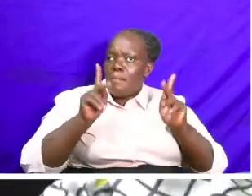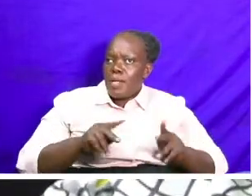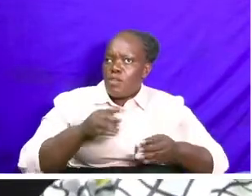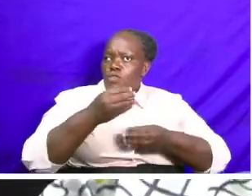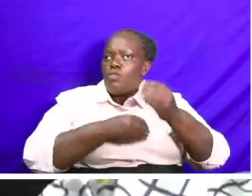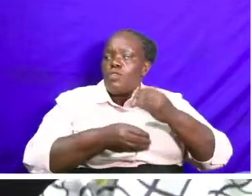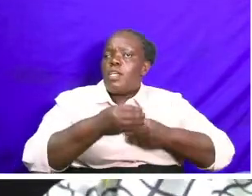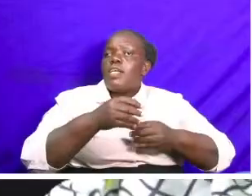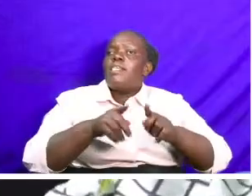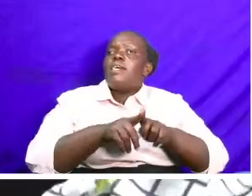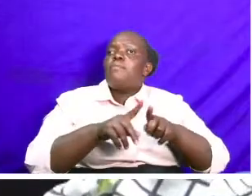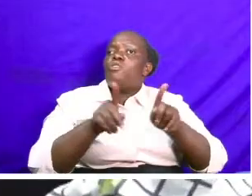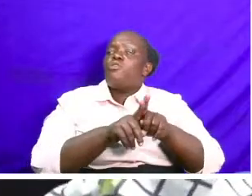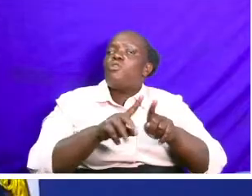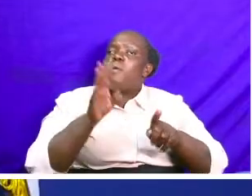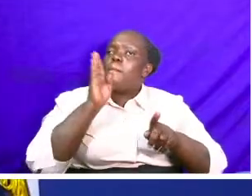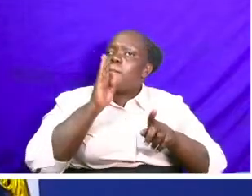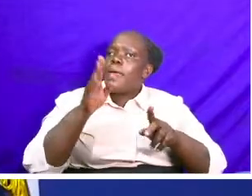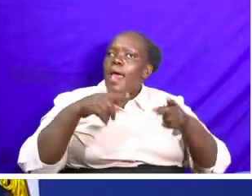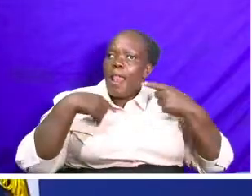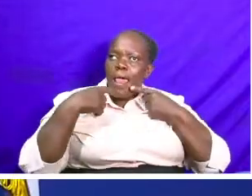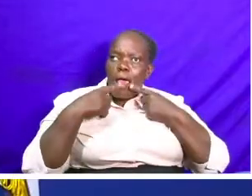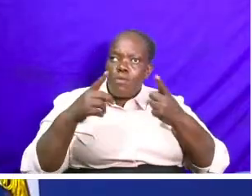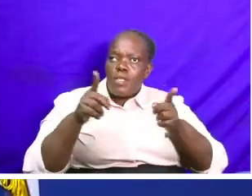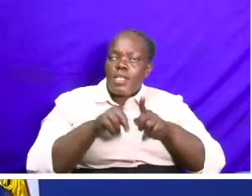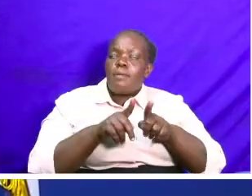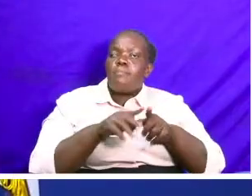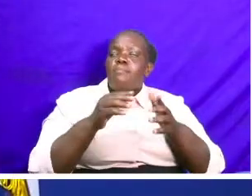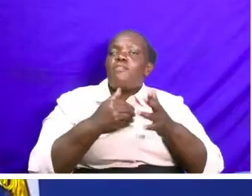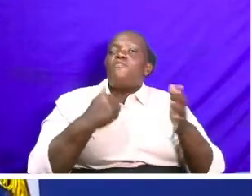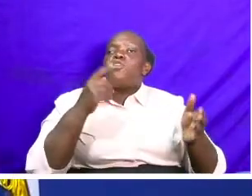also be announced by tomorrow.